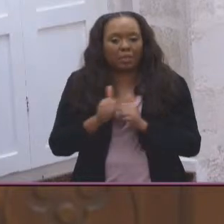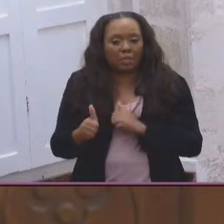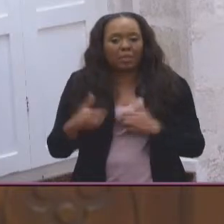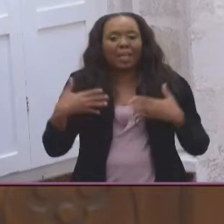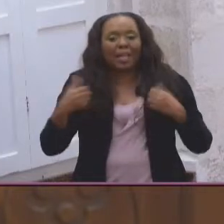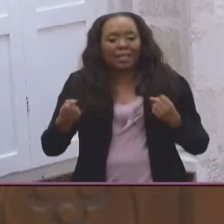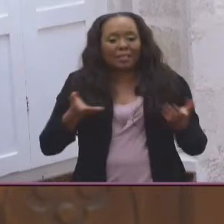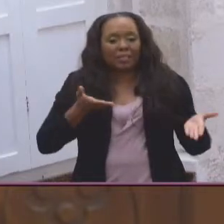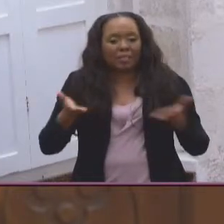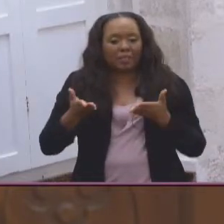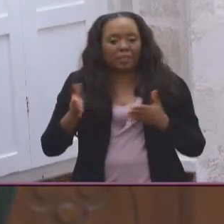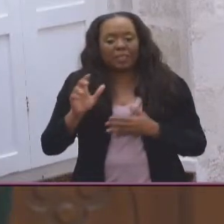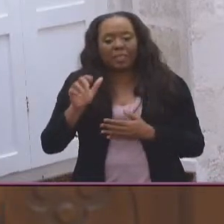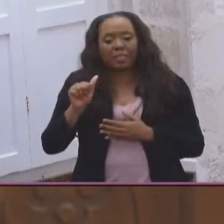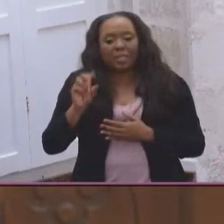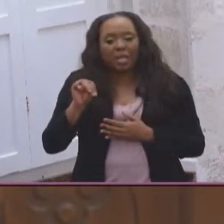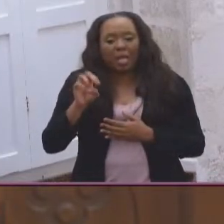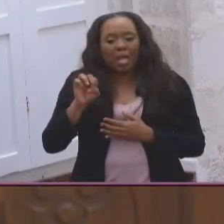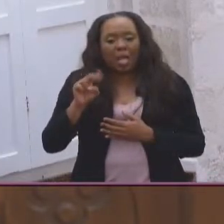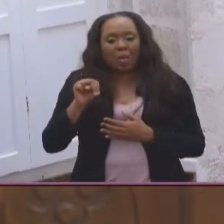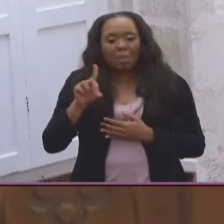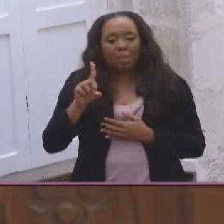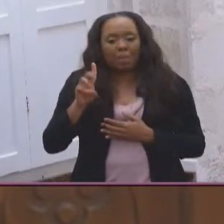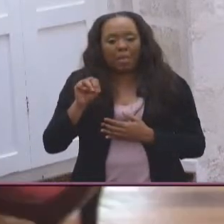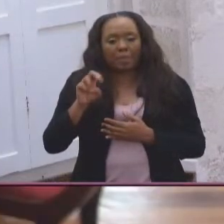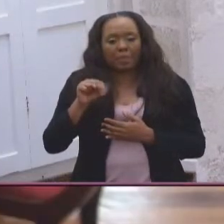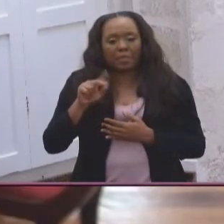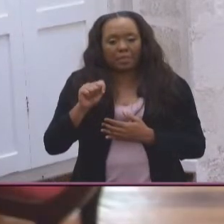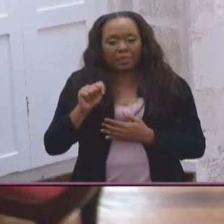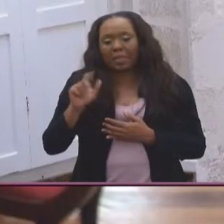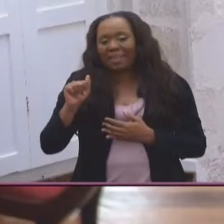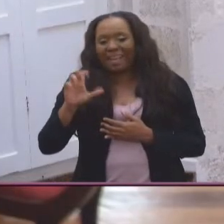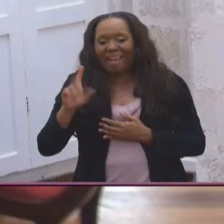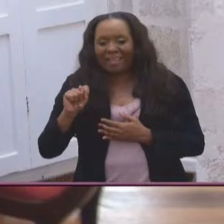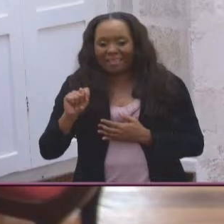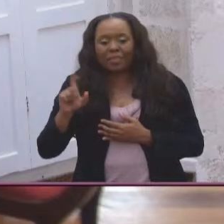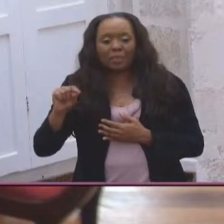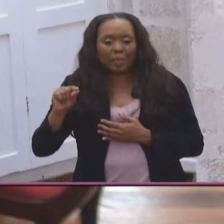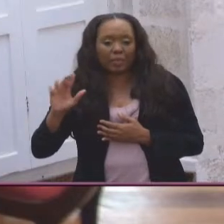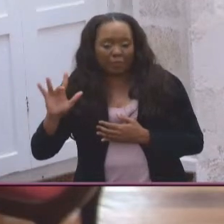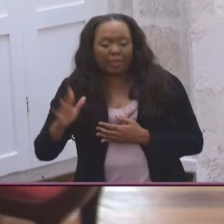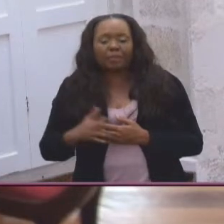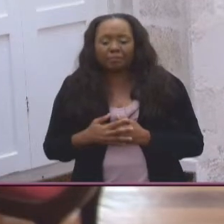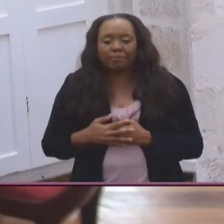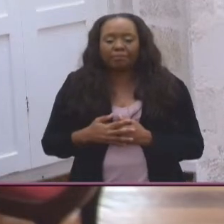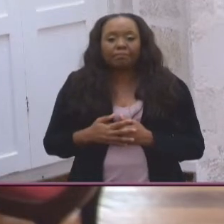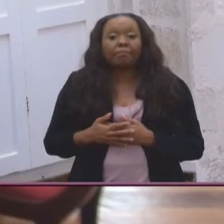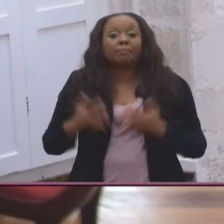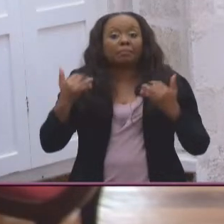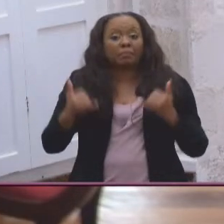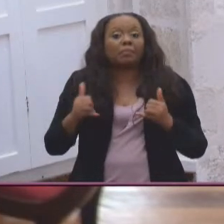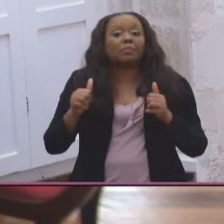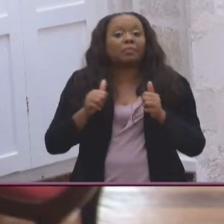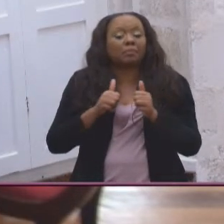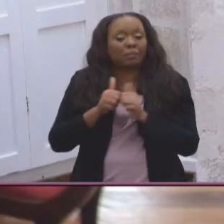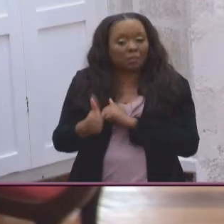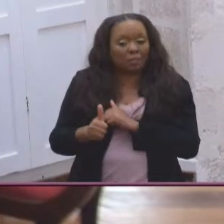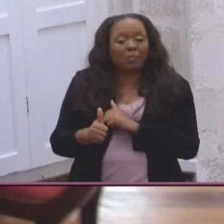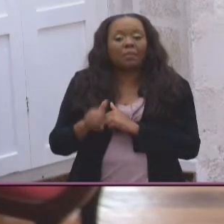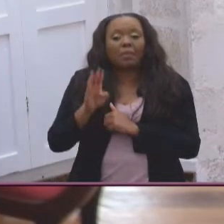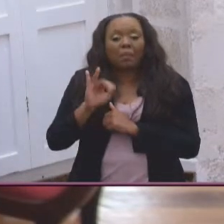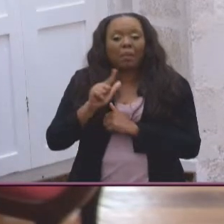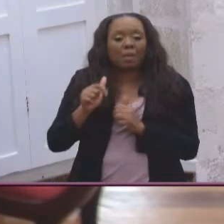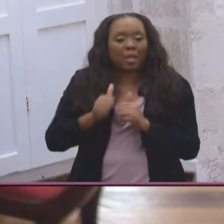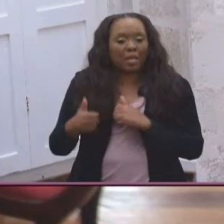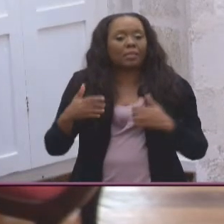Health Services Amendment Act 2025. The question is that this bill do not pass and be cited as the